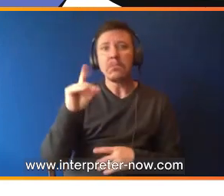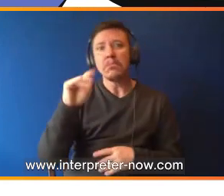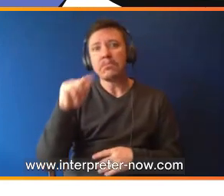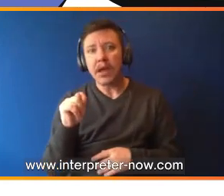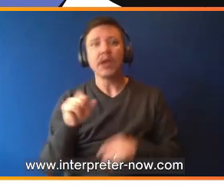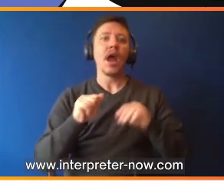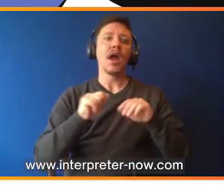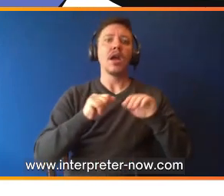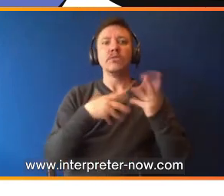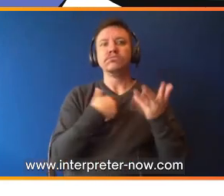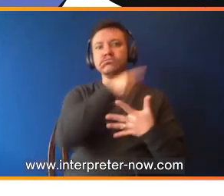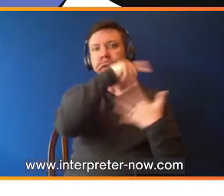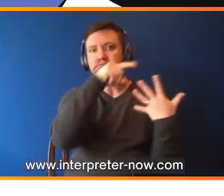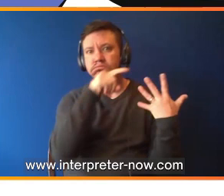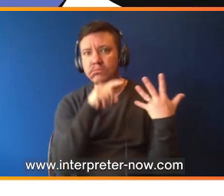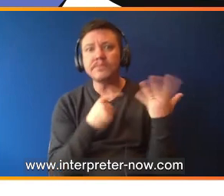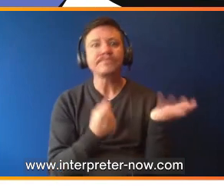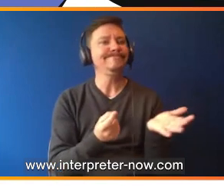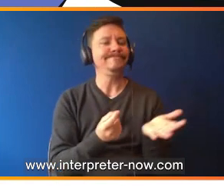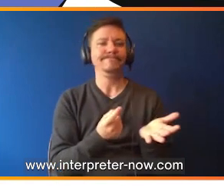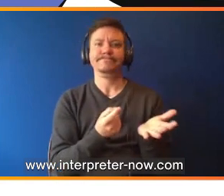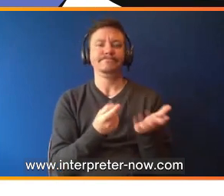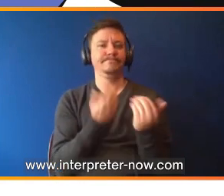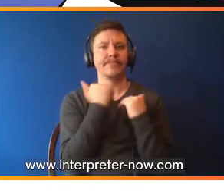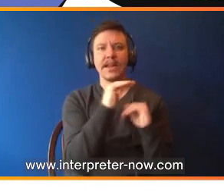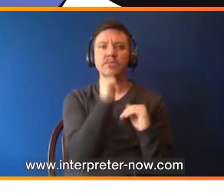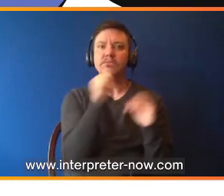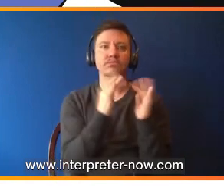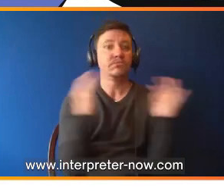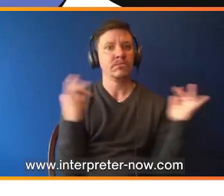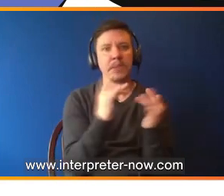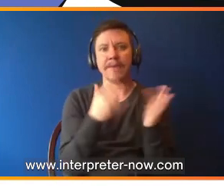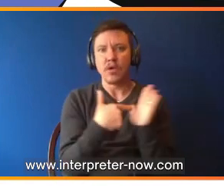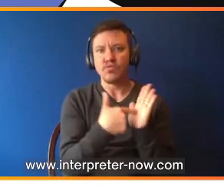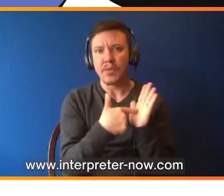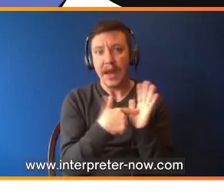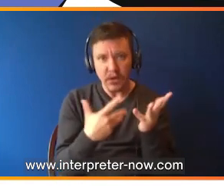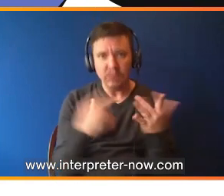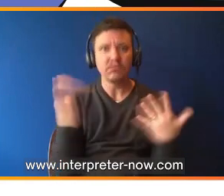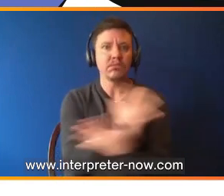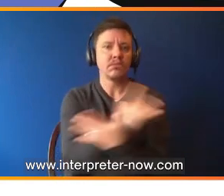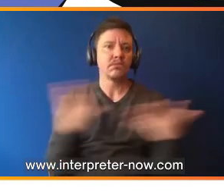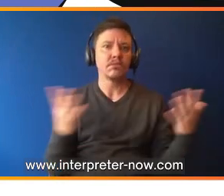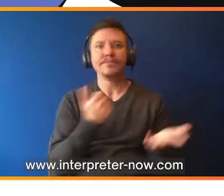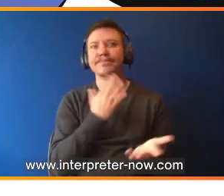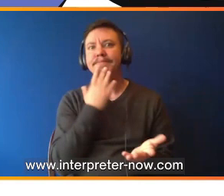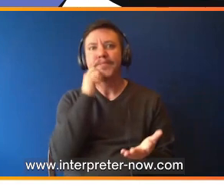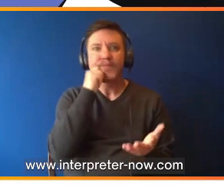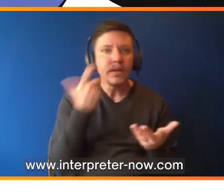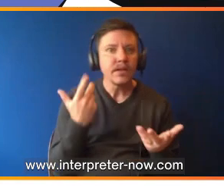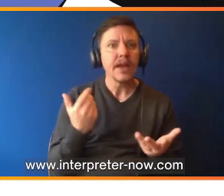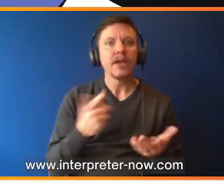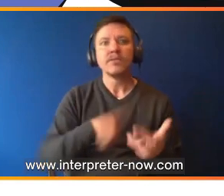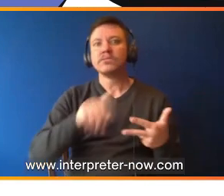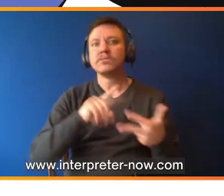point of view. And as we start to zoom out and out, we start to see, well, part of that is because of hiring, meaning that these